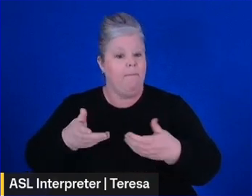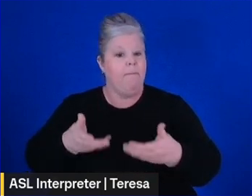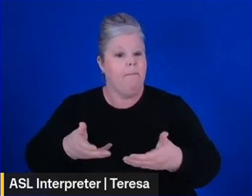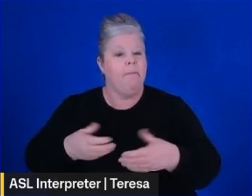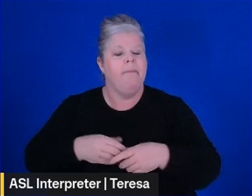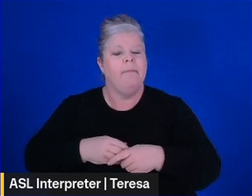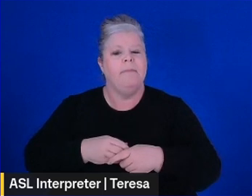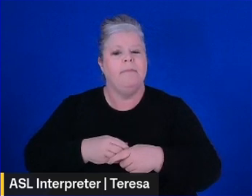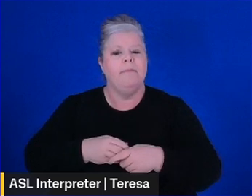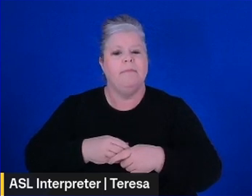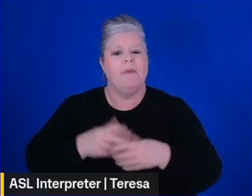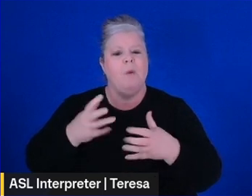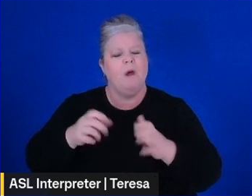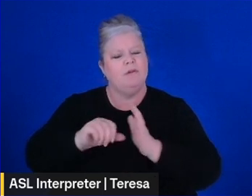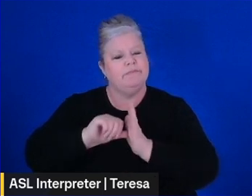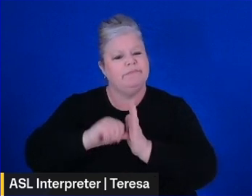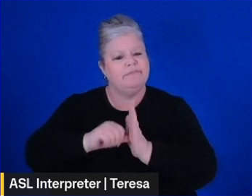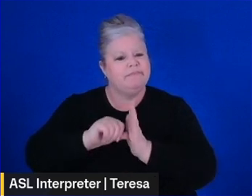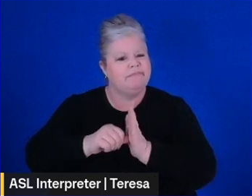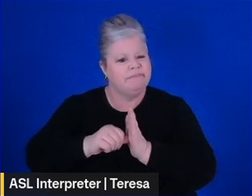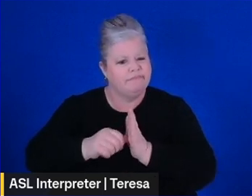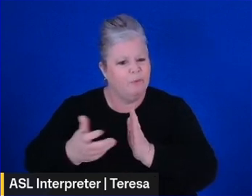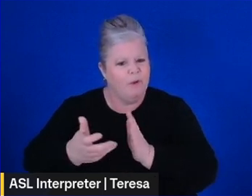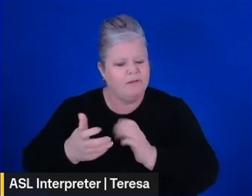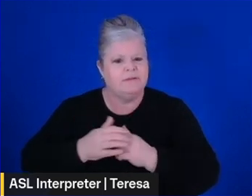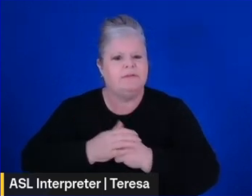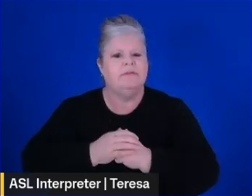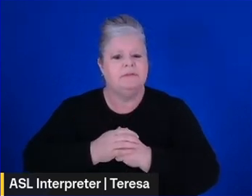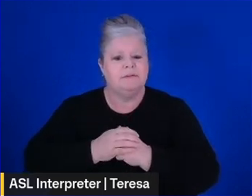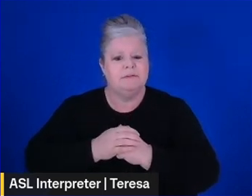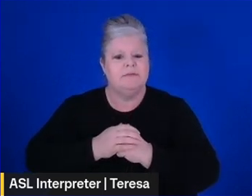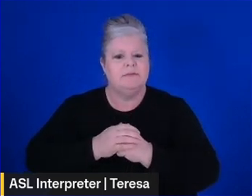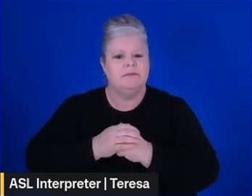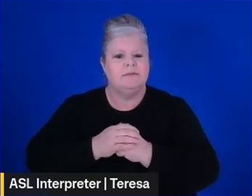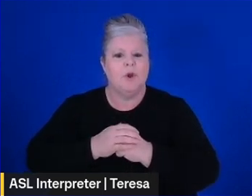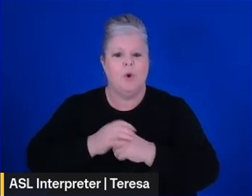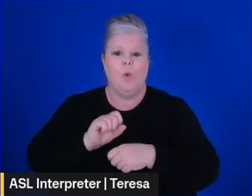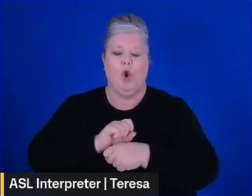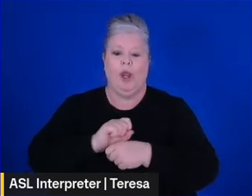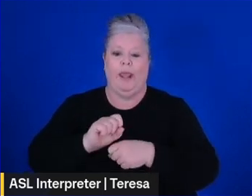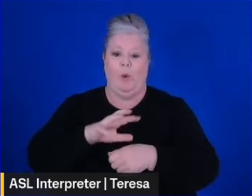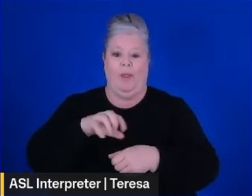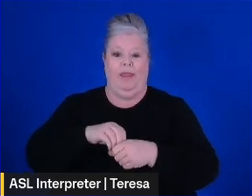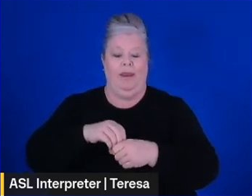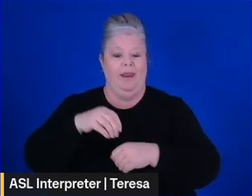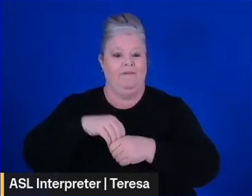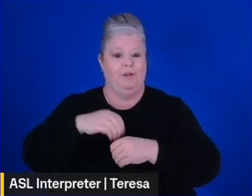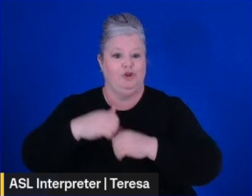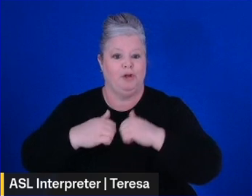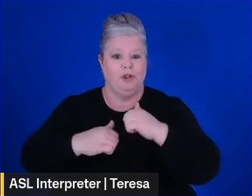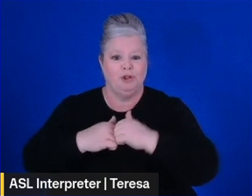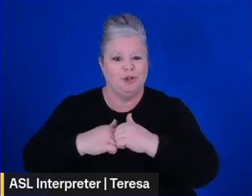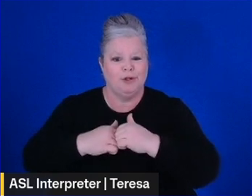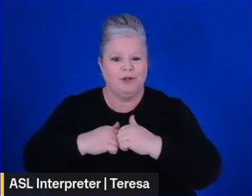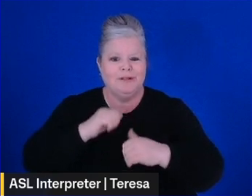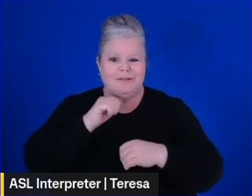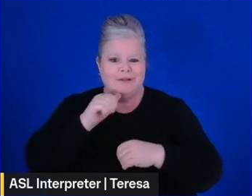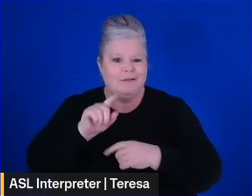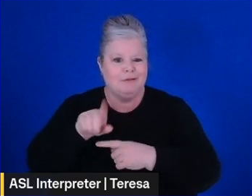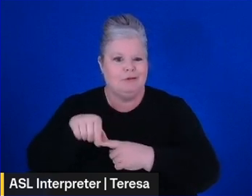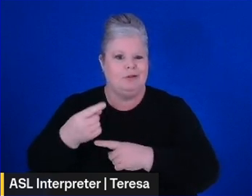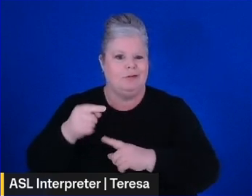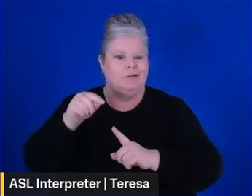I want to emphasize that the move to no-code infrastructure isn't just about technology.